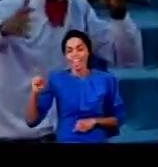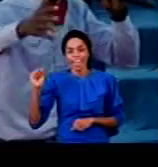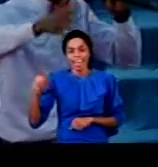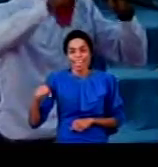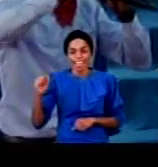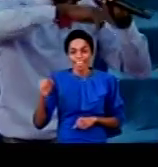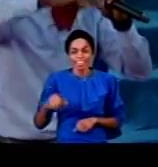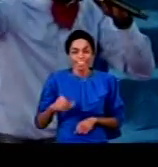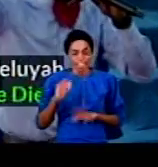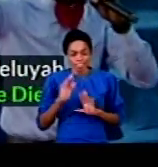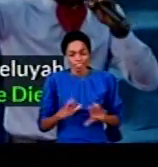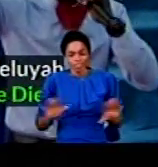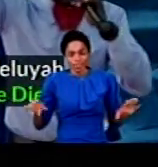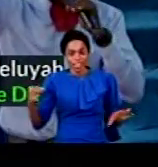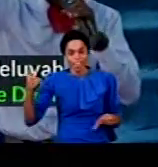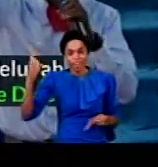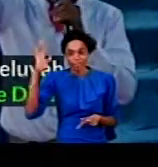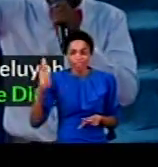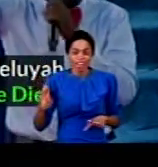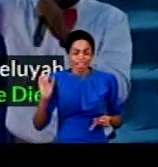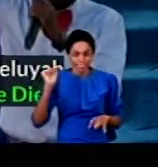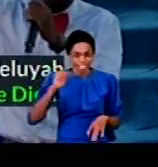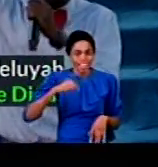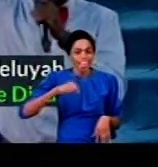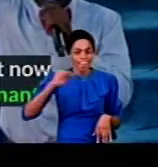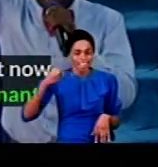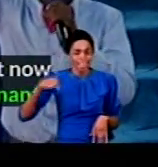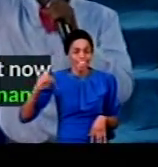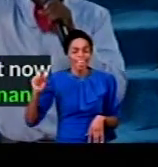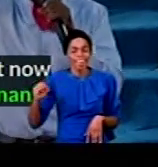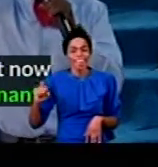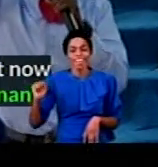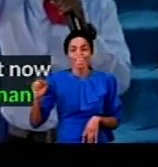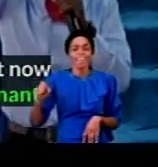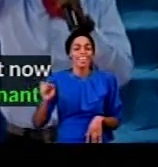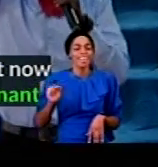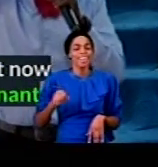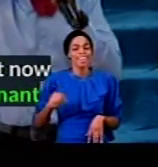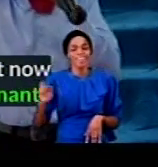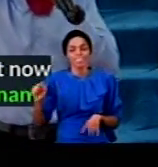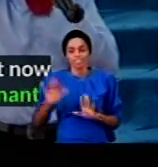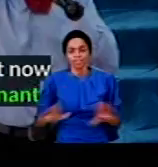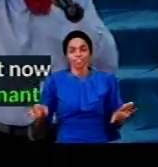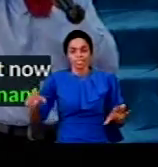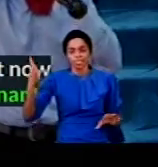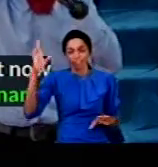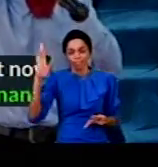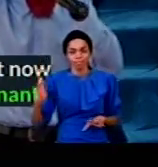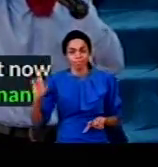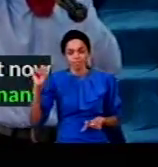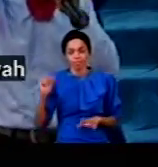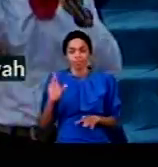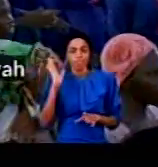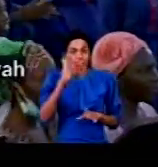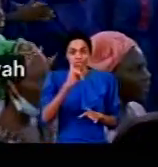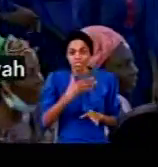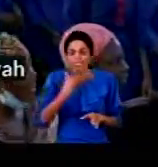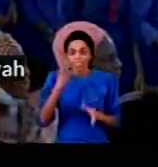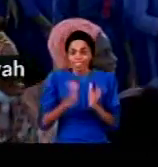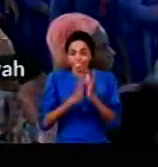children of God, would you shout hallelujah? Shout hallelujah to the Lord right